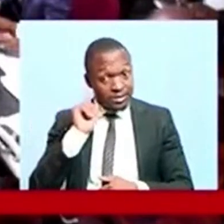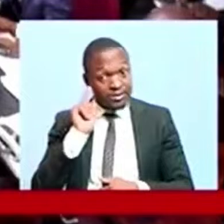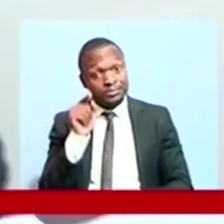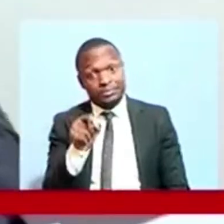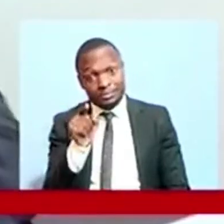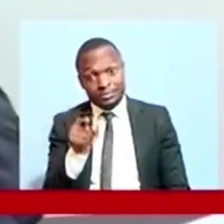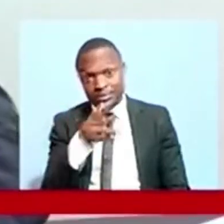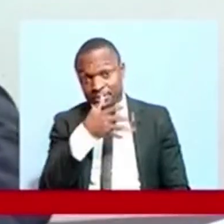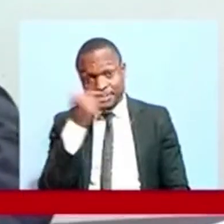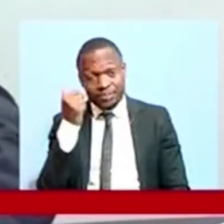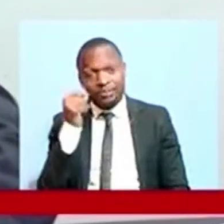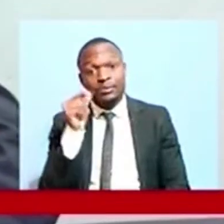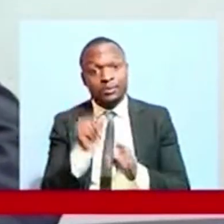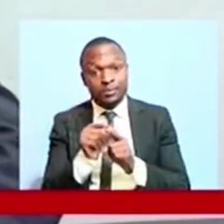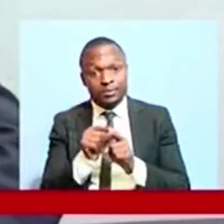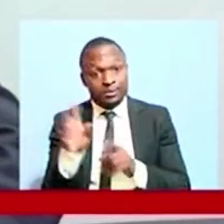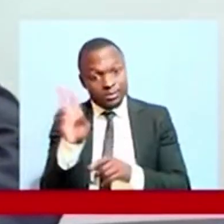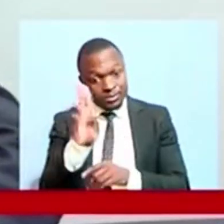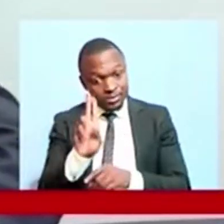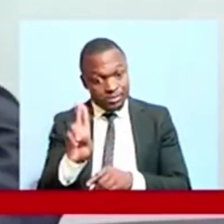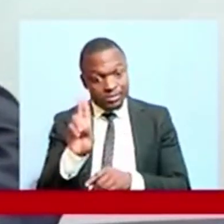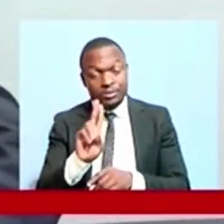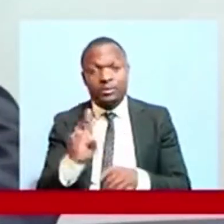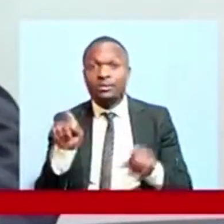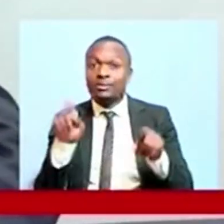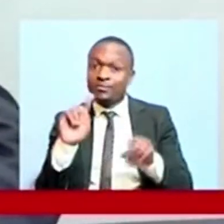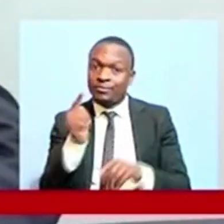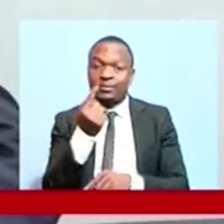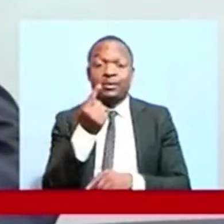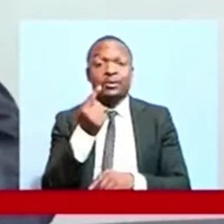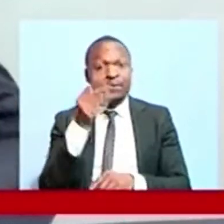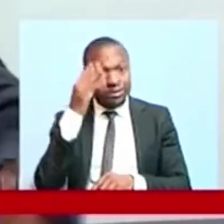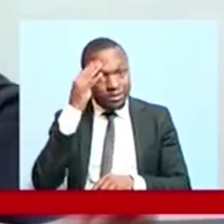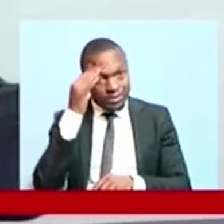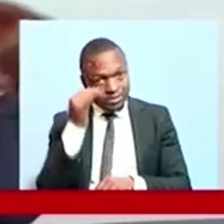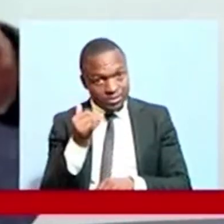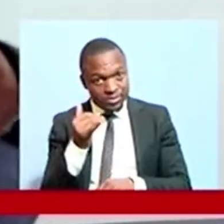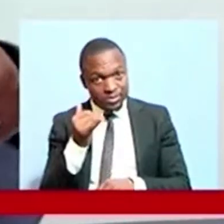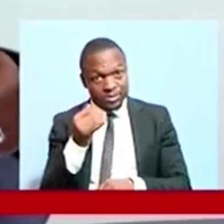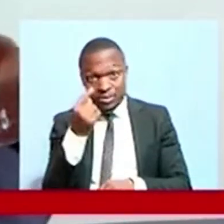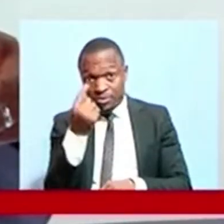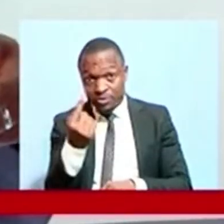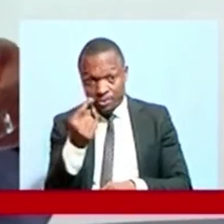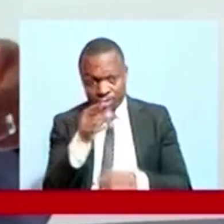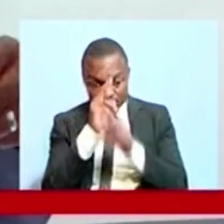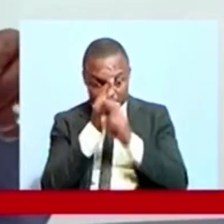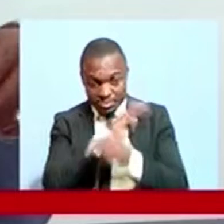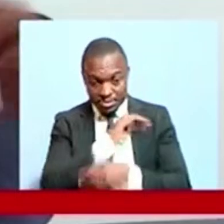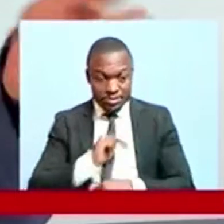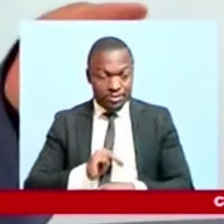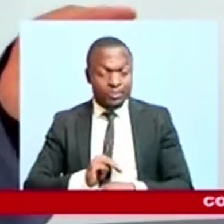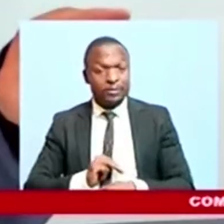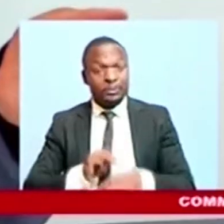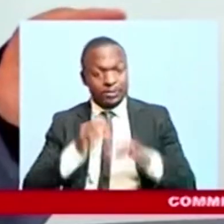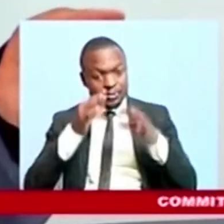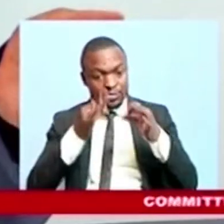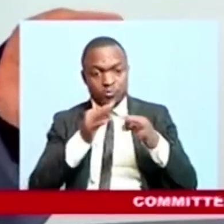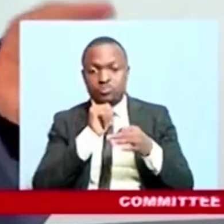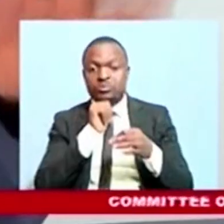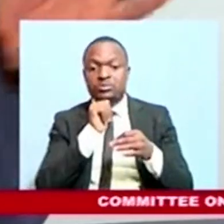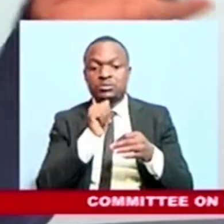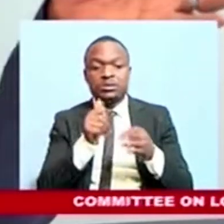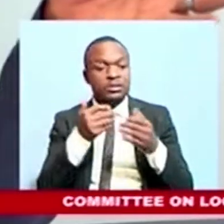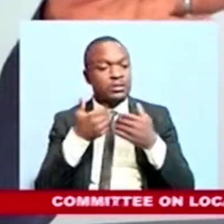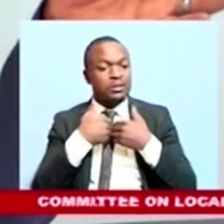the best word is what you used at first. Because one of the members is saying, if they didn't have accounts, you would